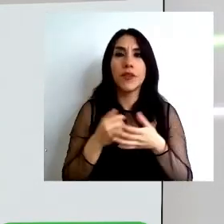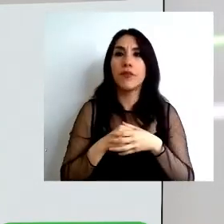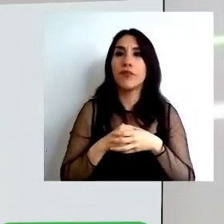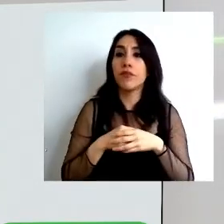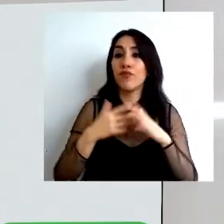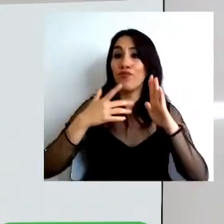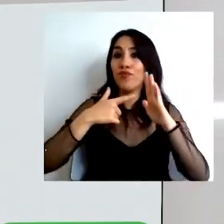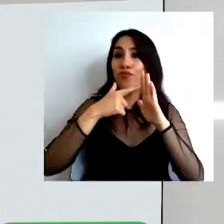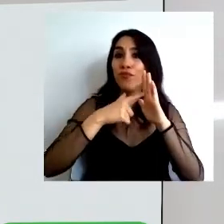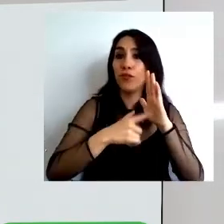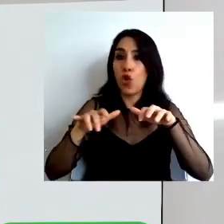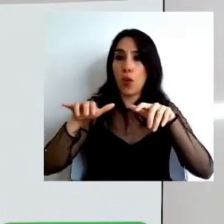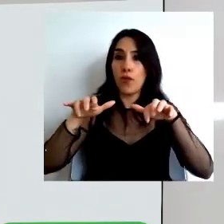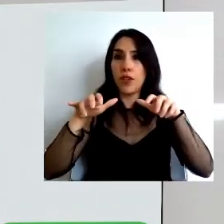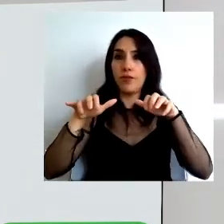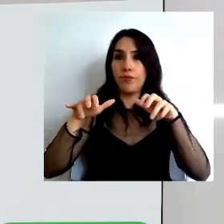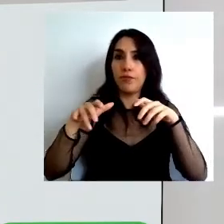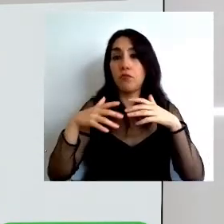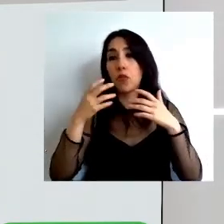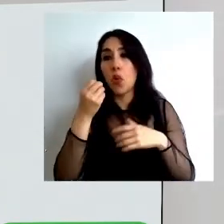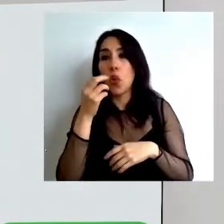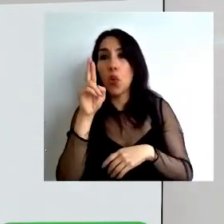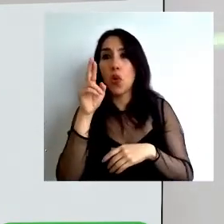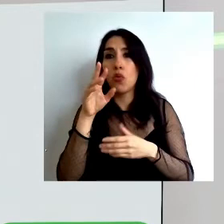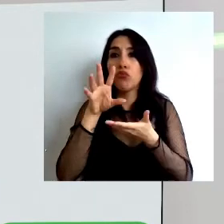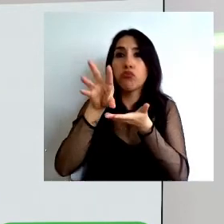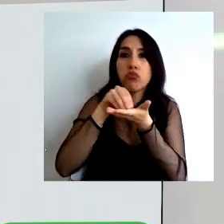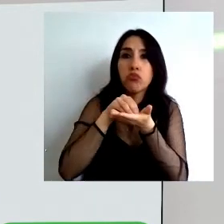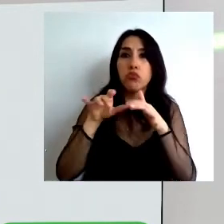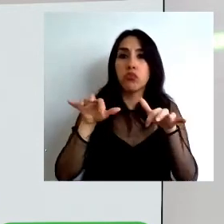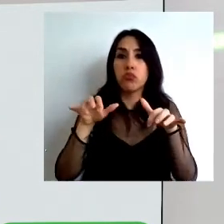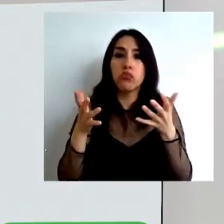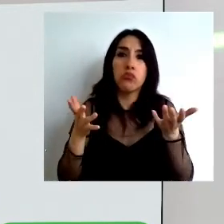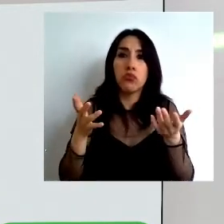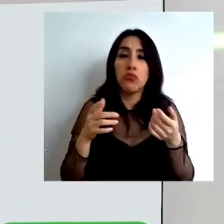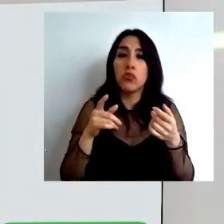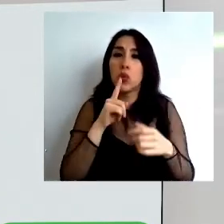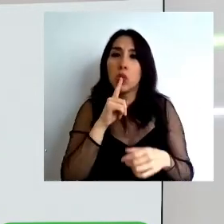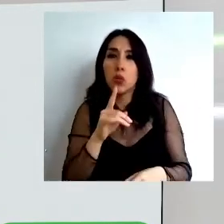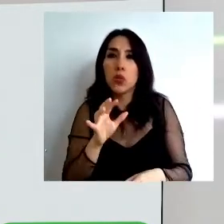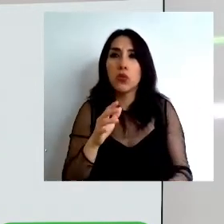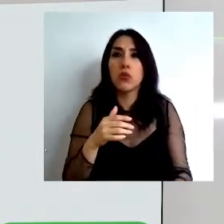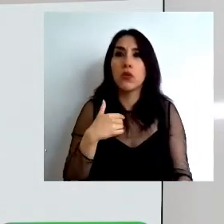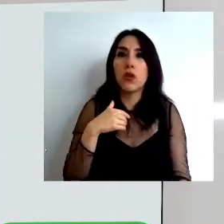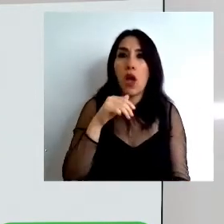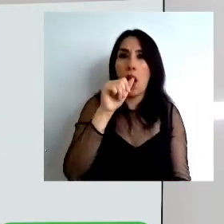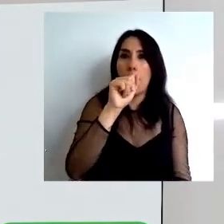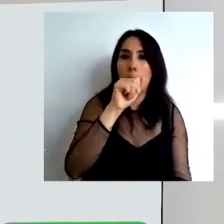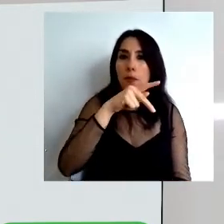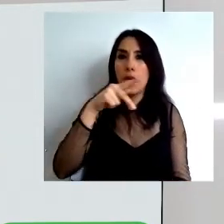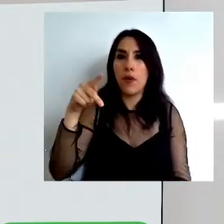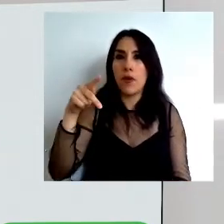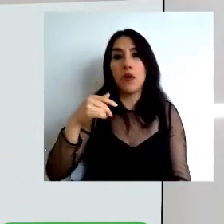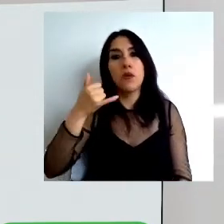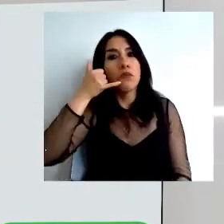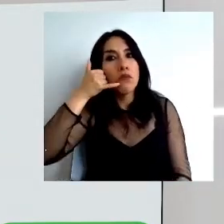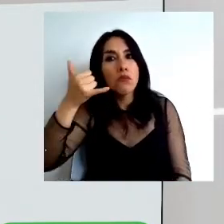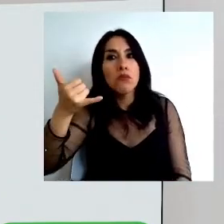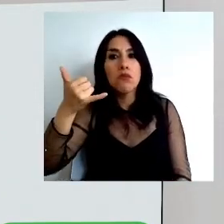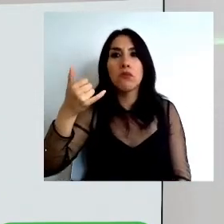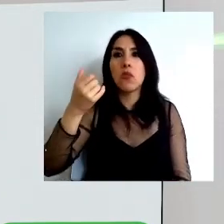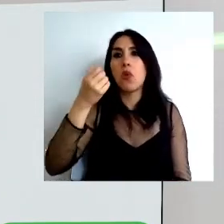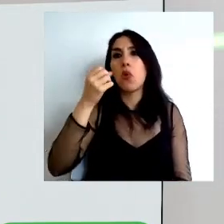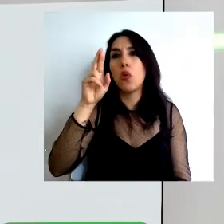a mobile app. But it can also be just principles or values or guidelines, a